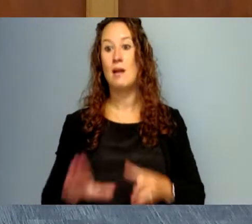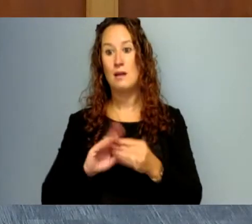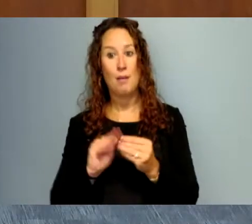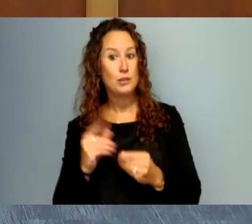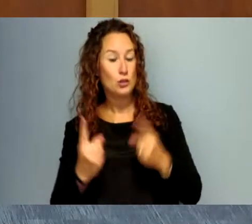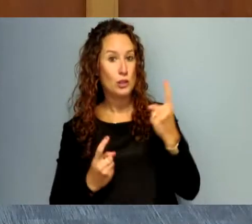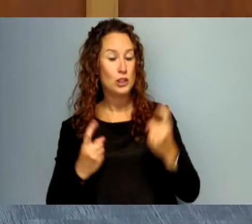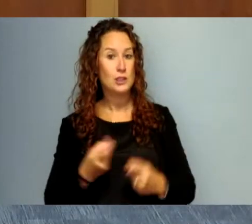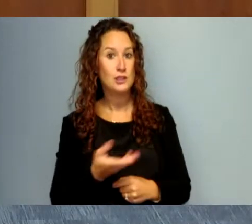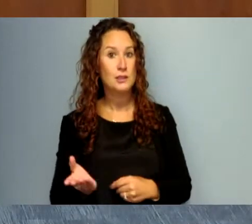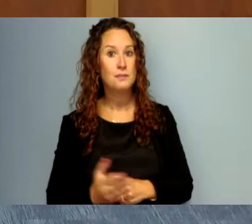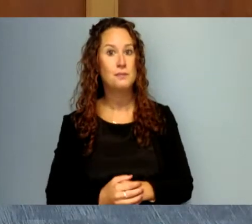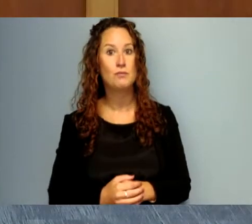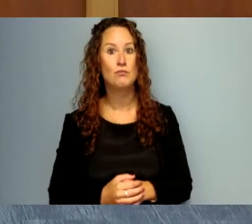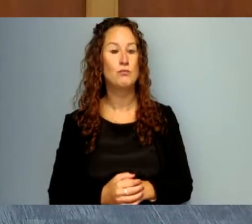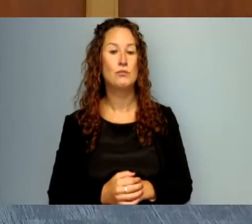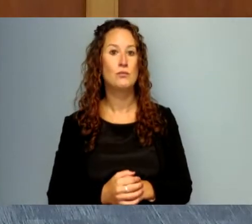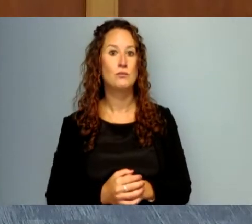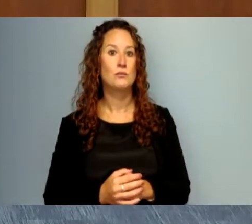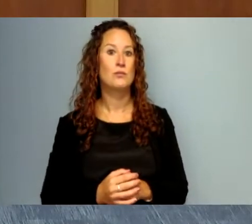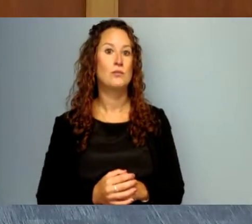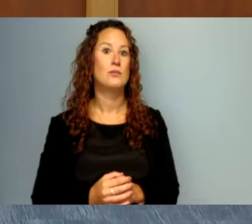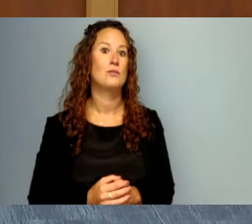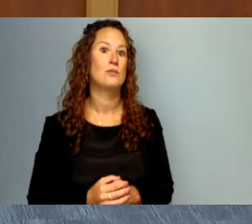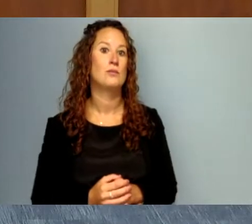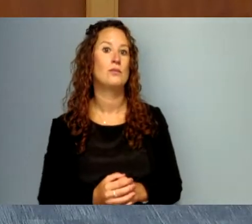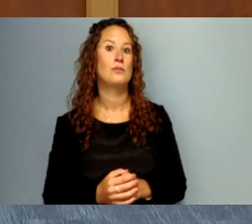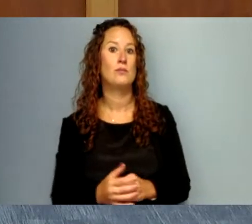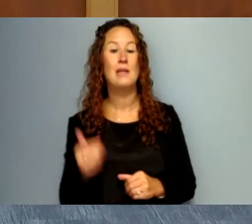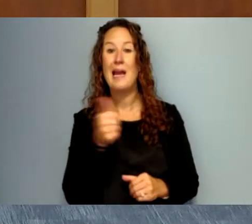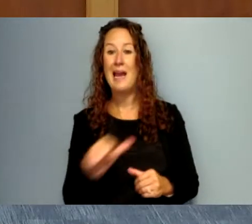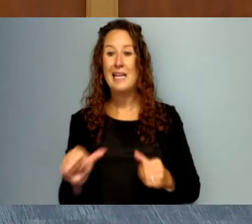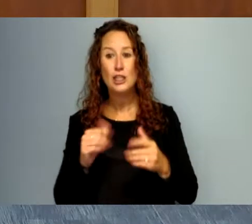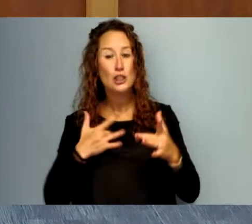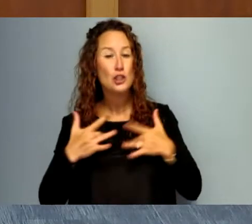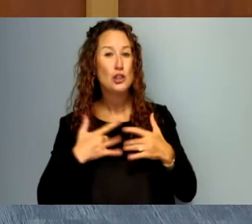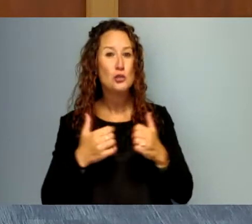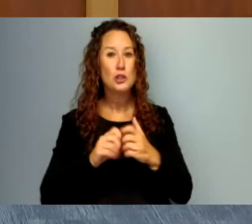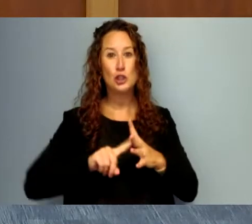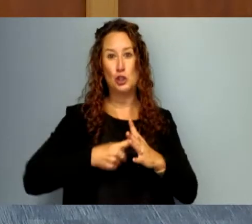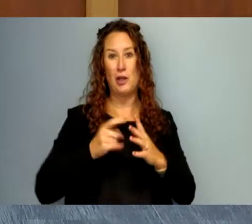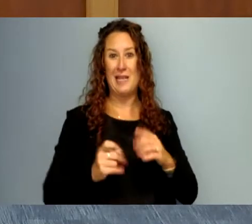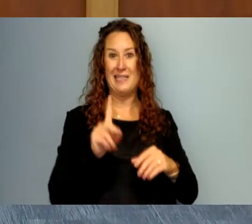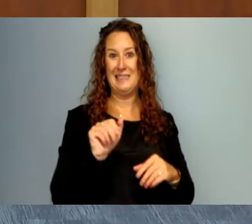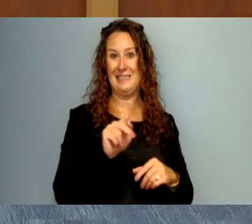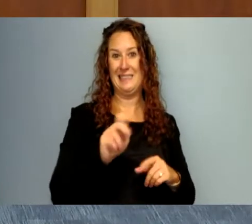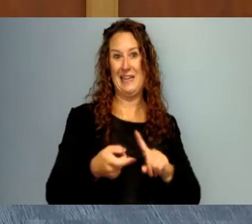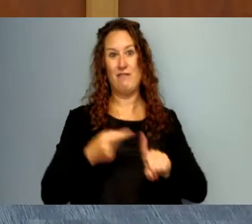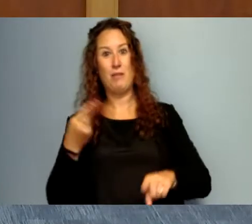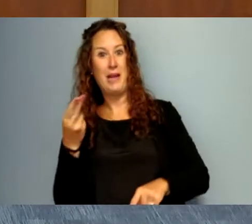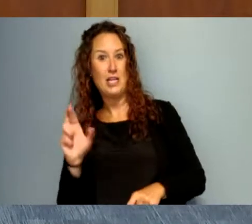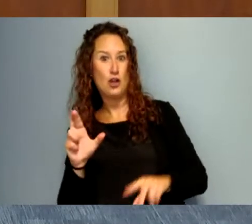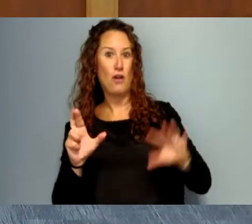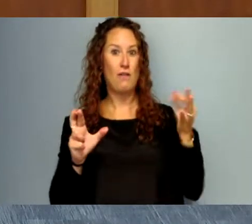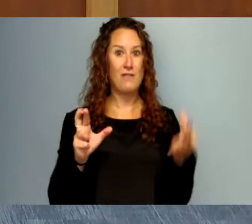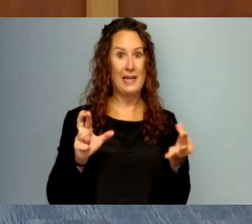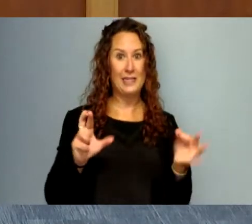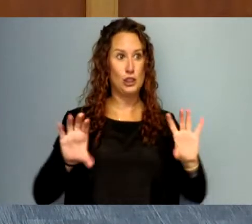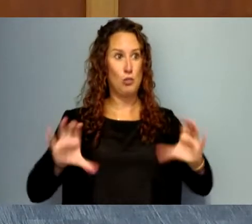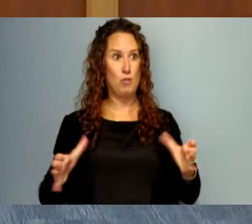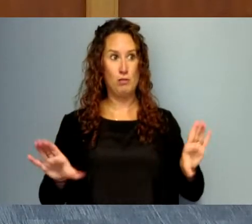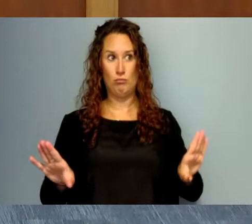questions? No? Just before we do, any concerns with the changing the effective date from HR or Finance? No? Okay. Thank